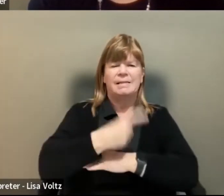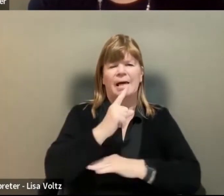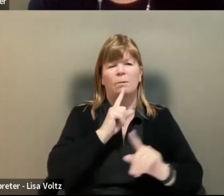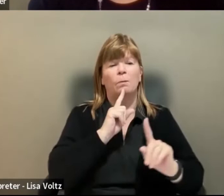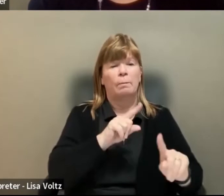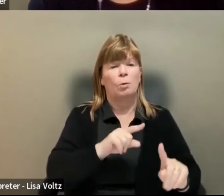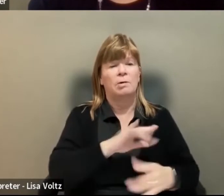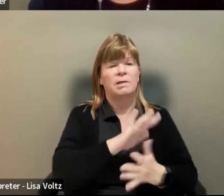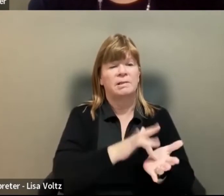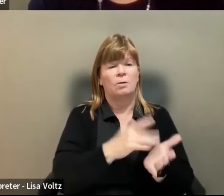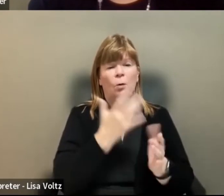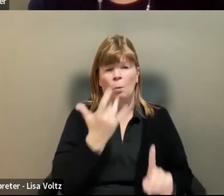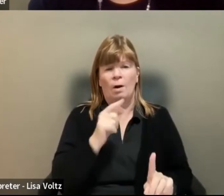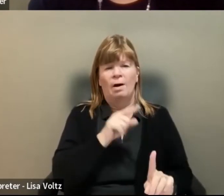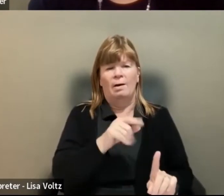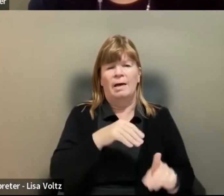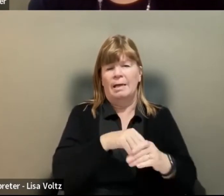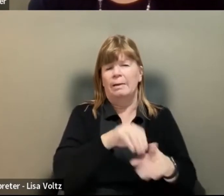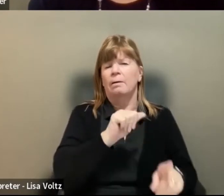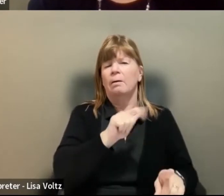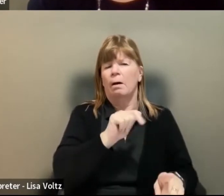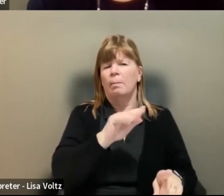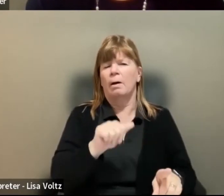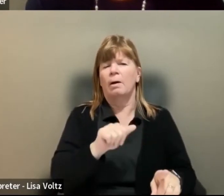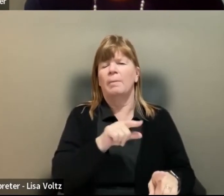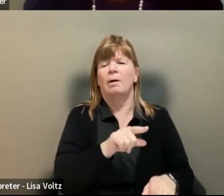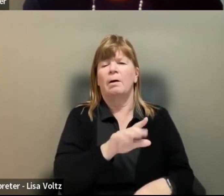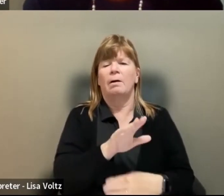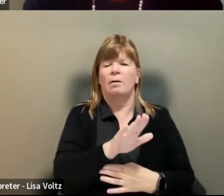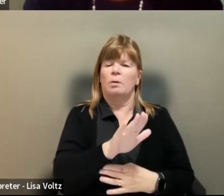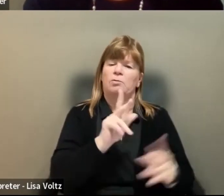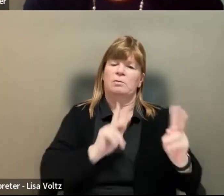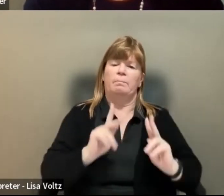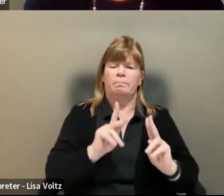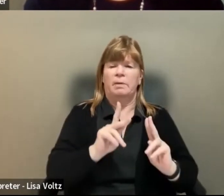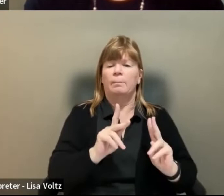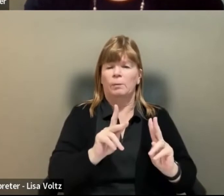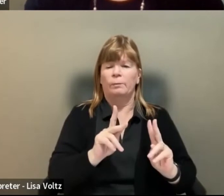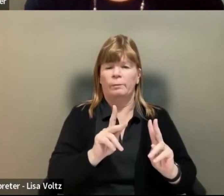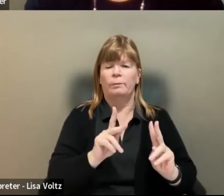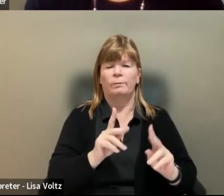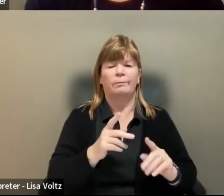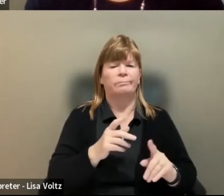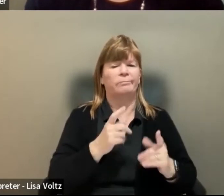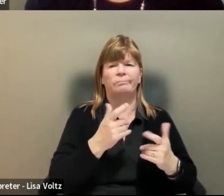because day reporting centers in Alabama really are the folks who are coming out of the prison